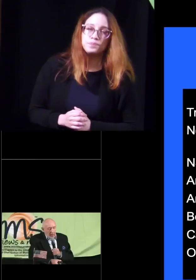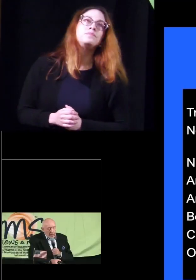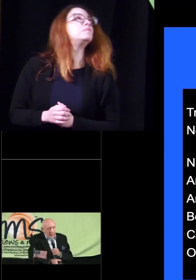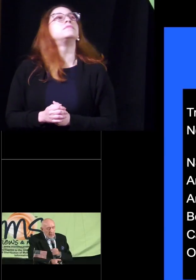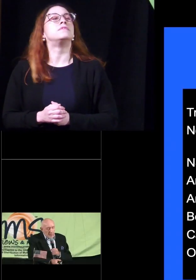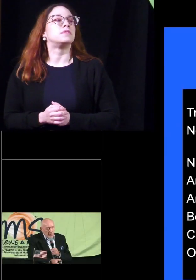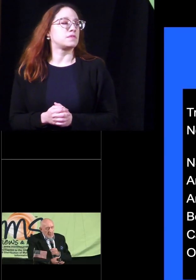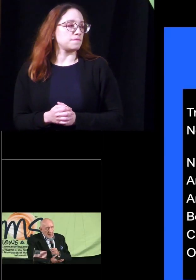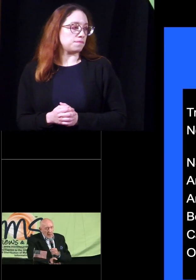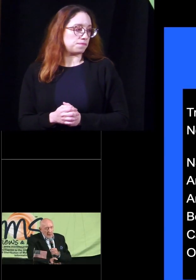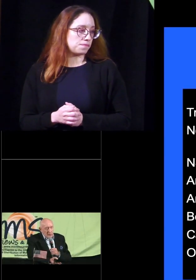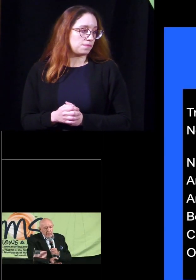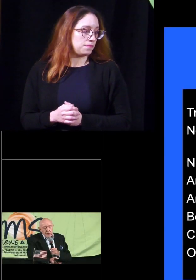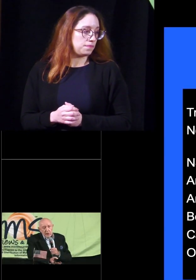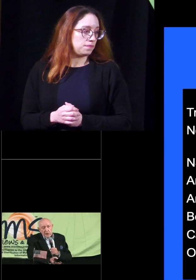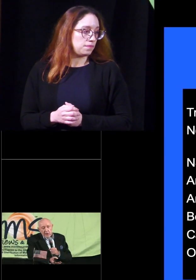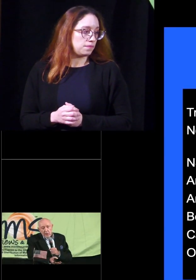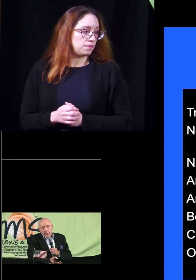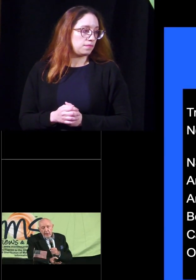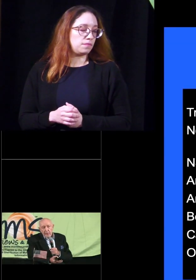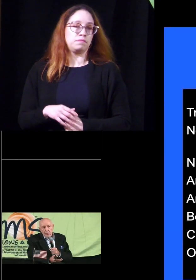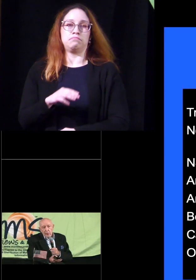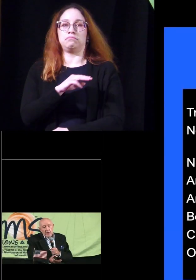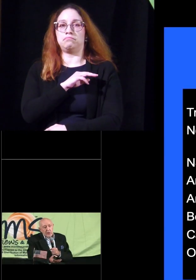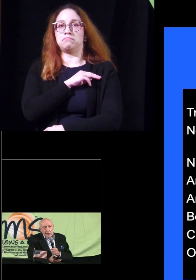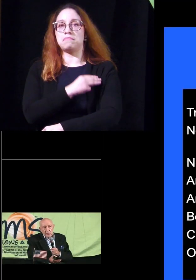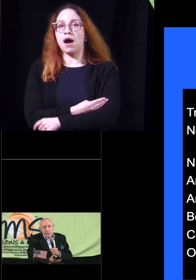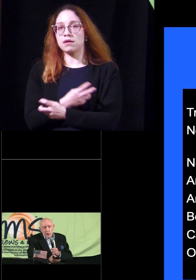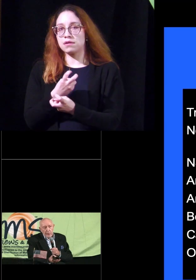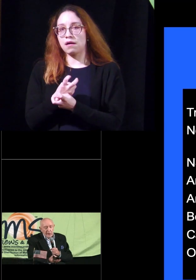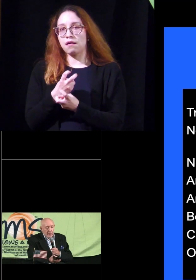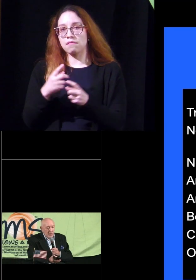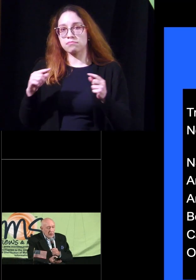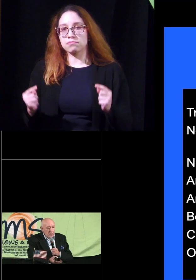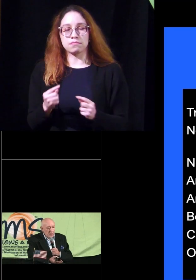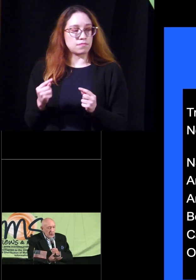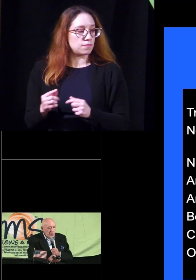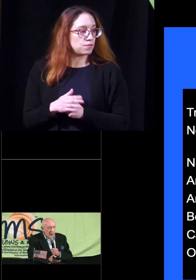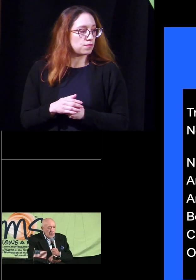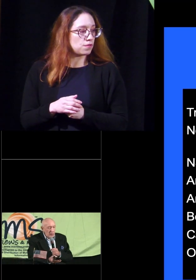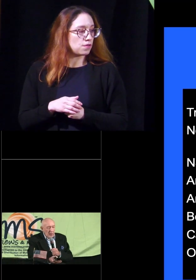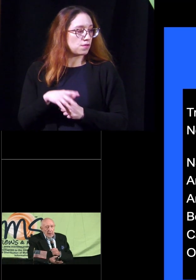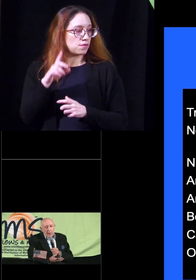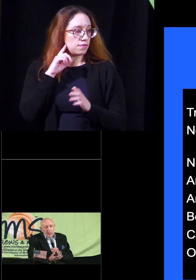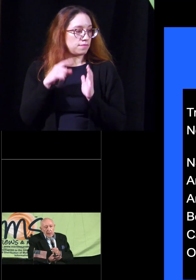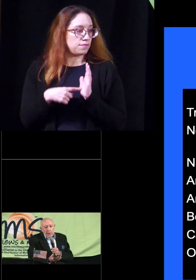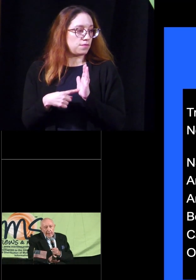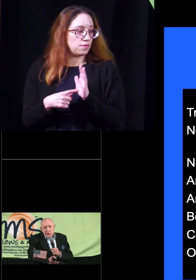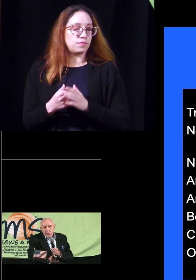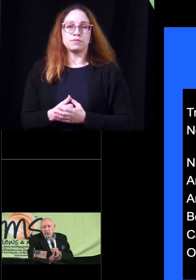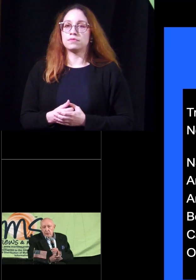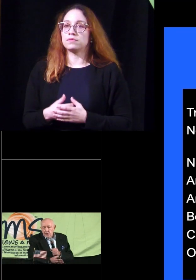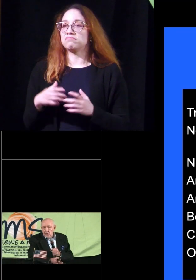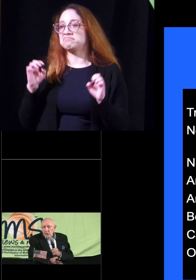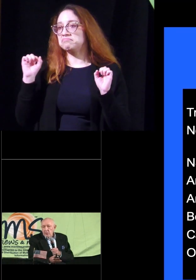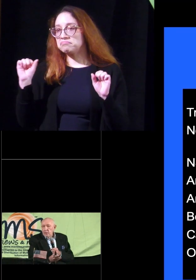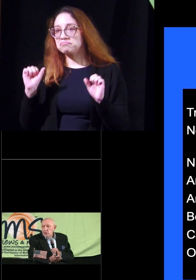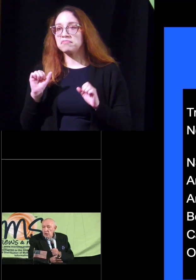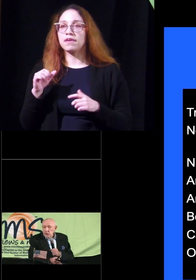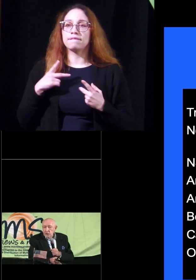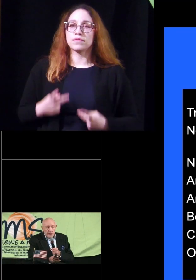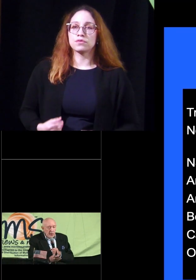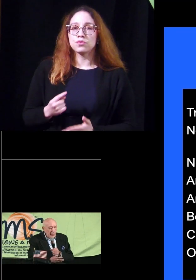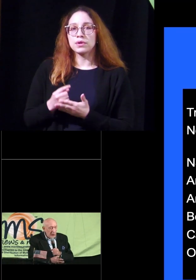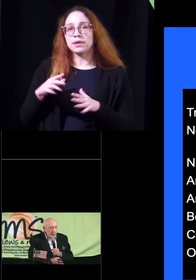page. And this is musculoskeletal pain. We might try this for neuropathic pain too. For example, exercise, physical